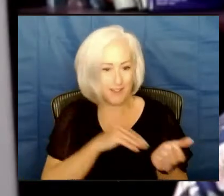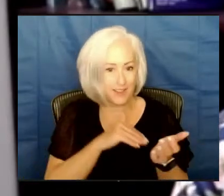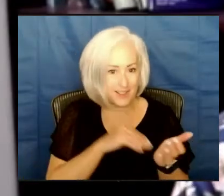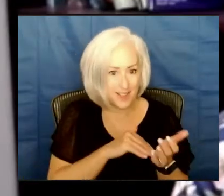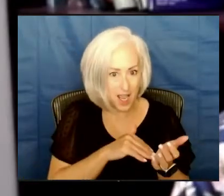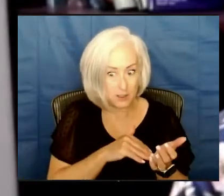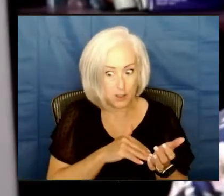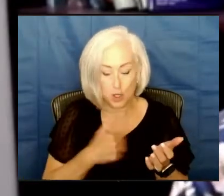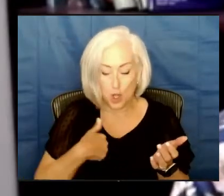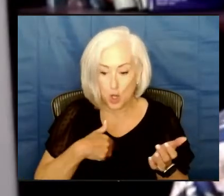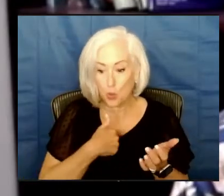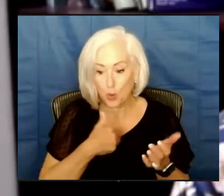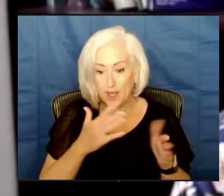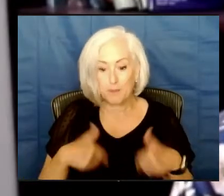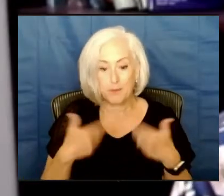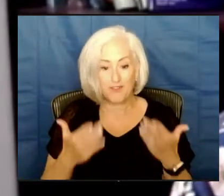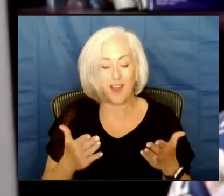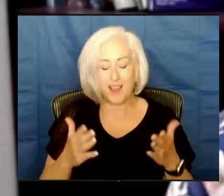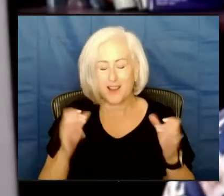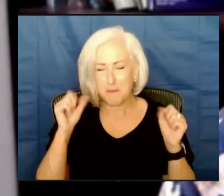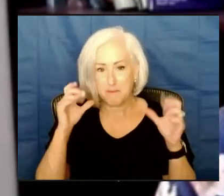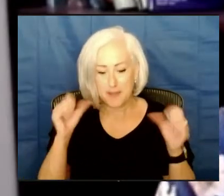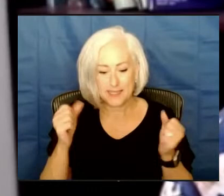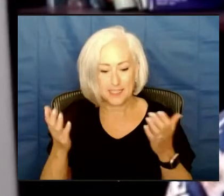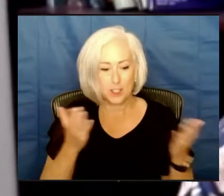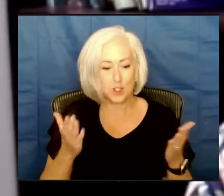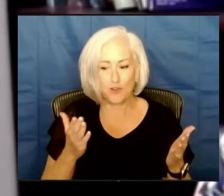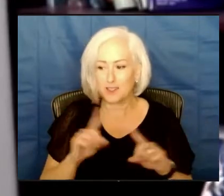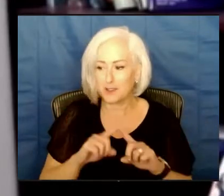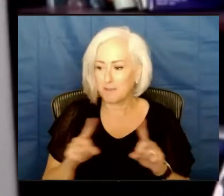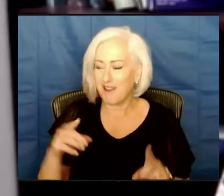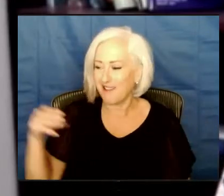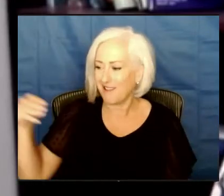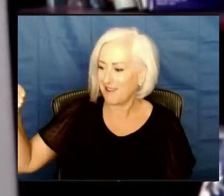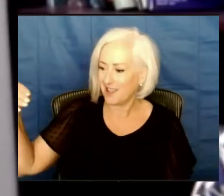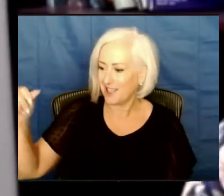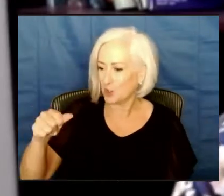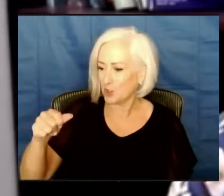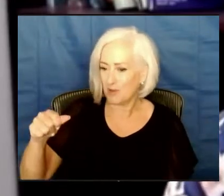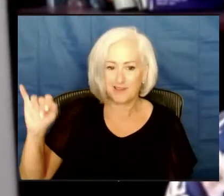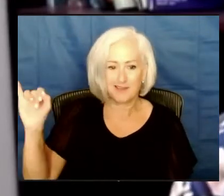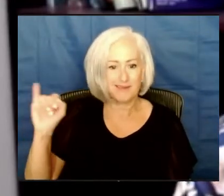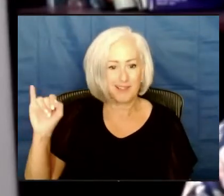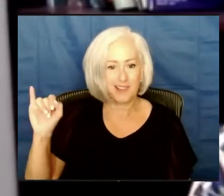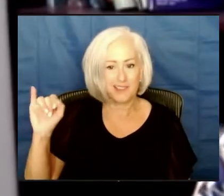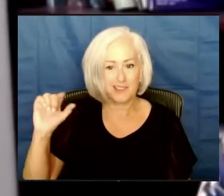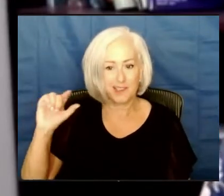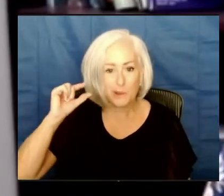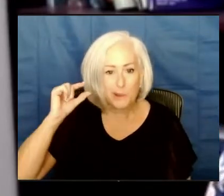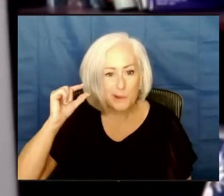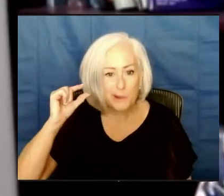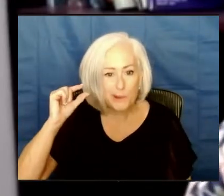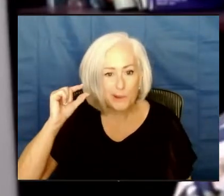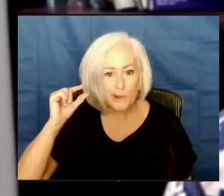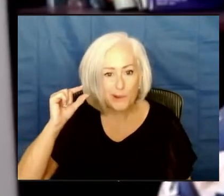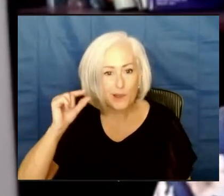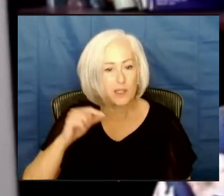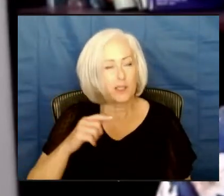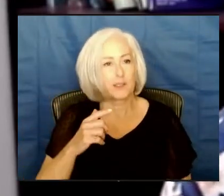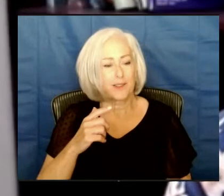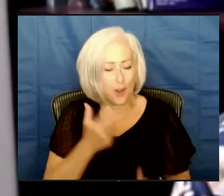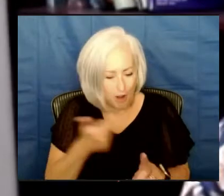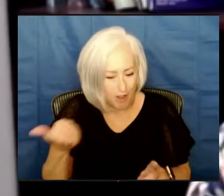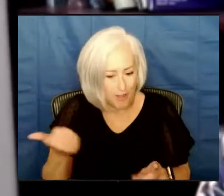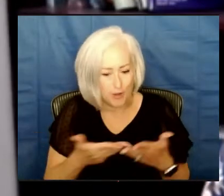critical, the reimbursement rates are really low. So I think there's some other kind of low hanging fruit that we could